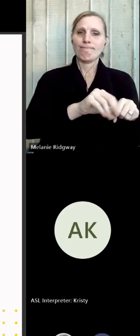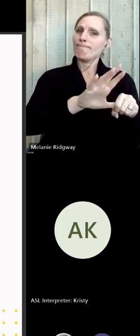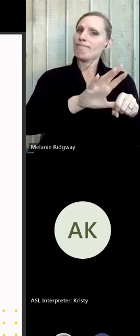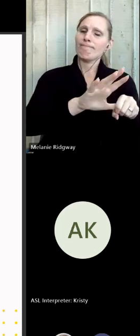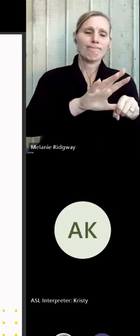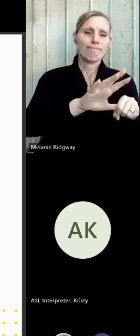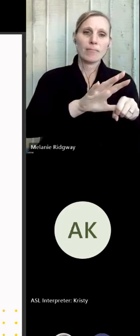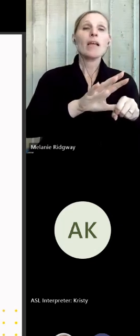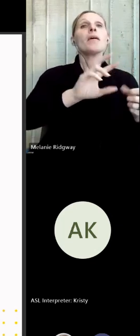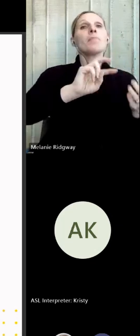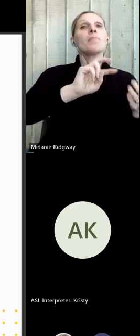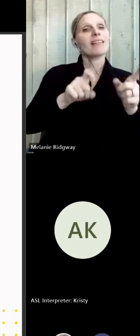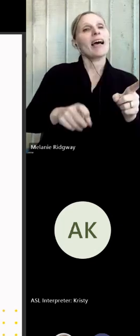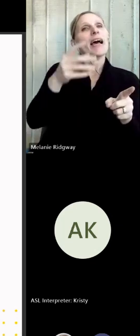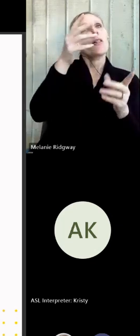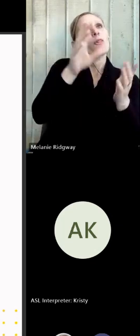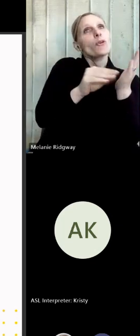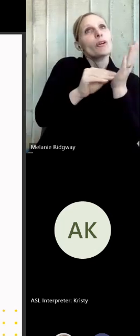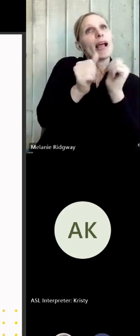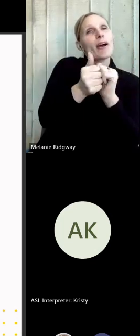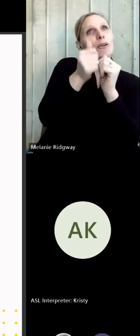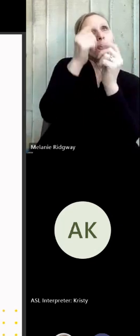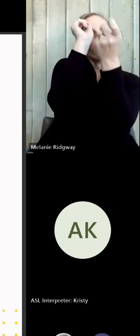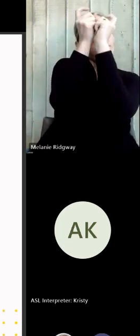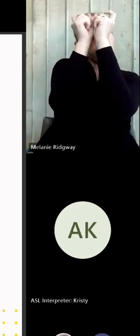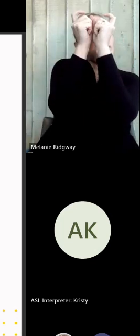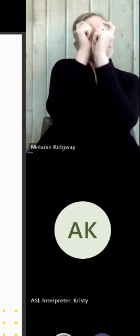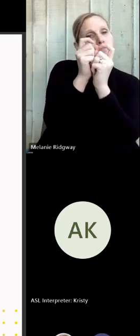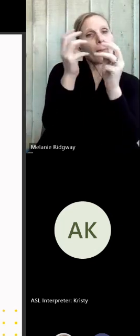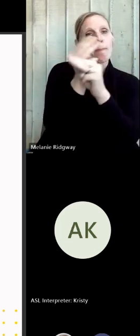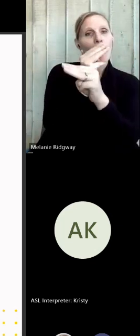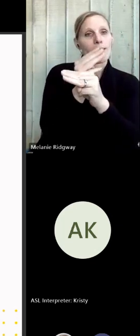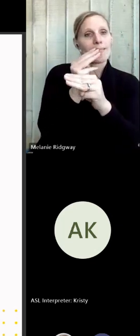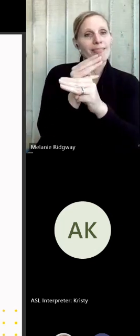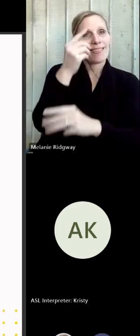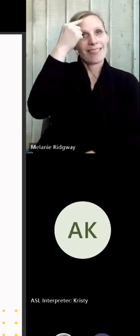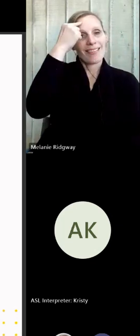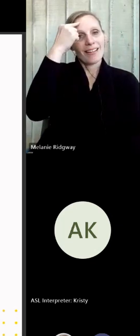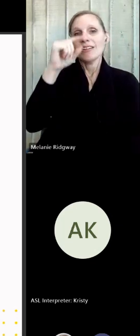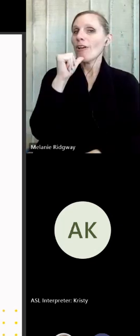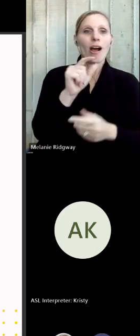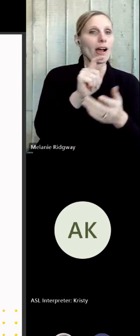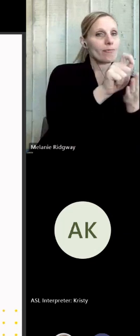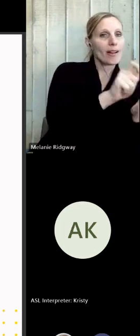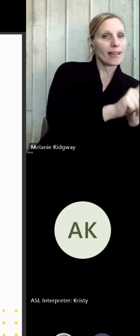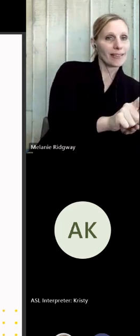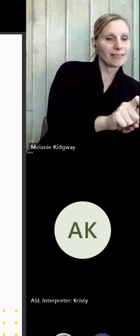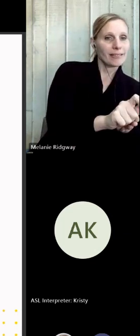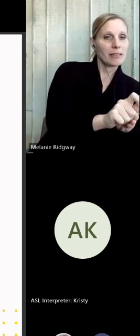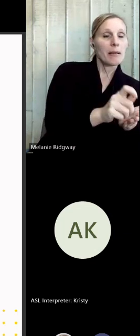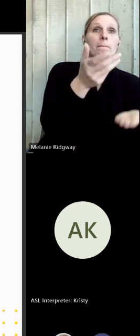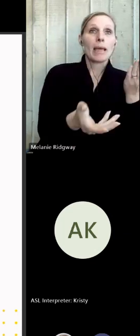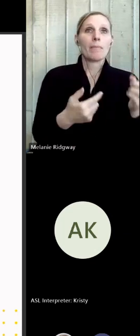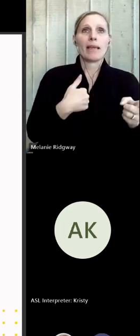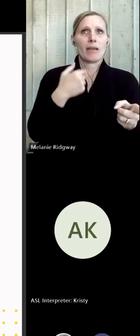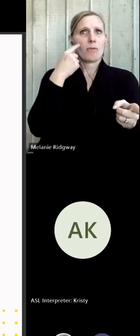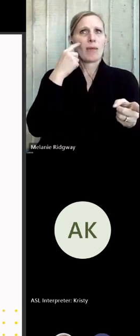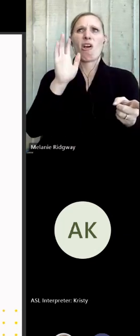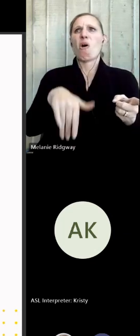learn to do math in my head. You might think math is a weak